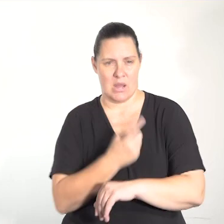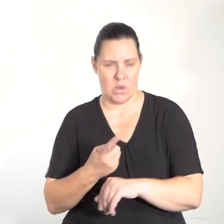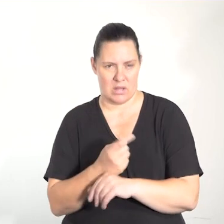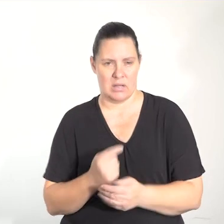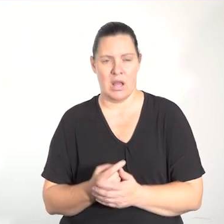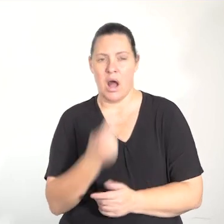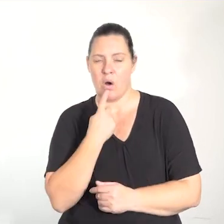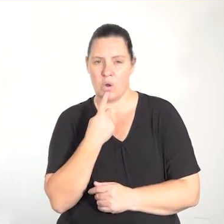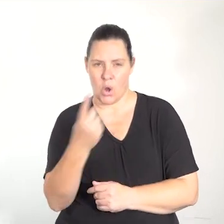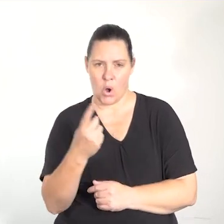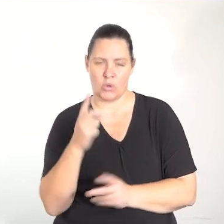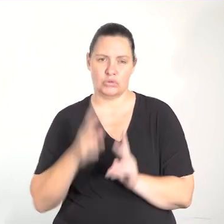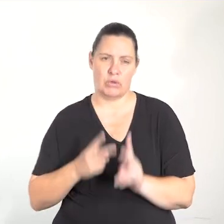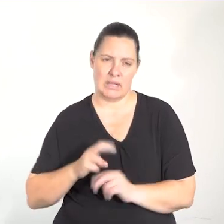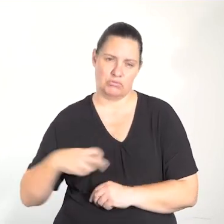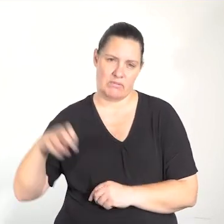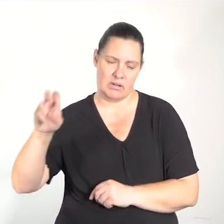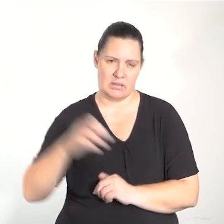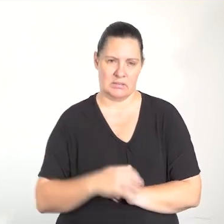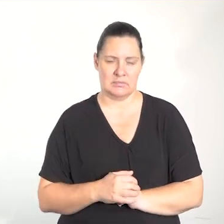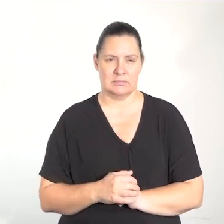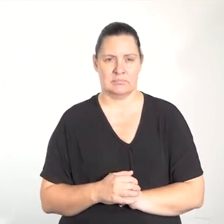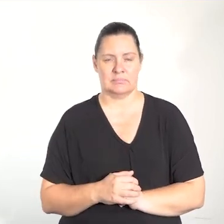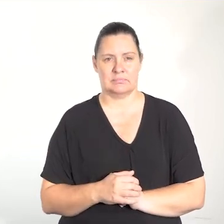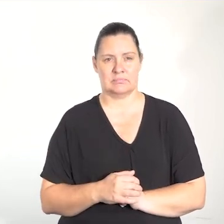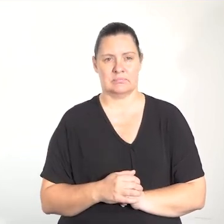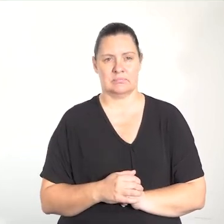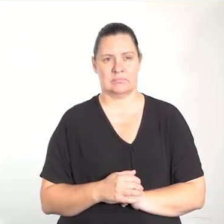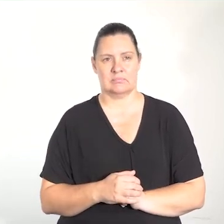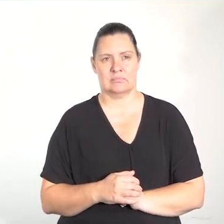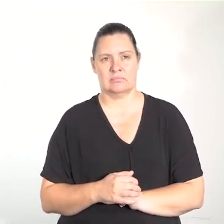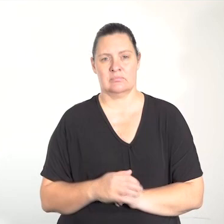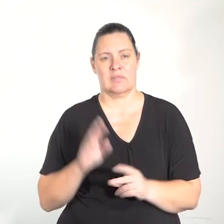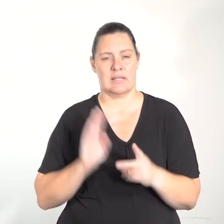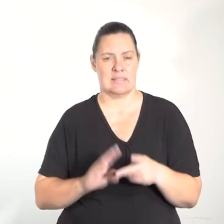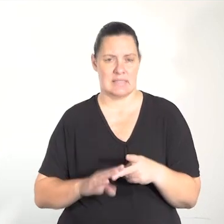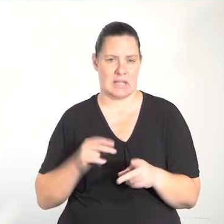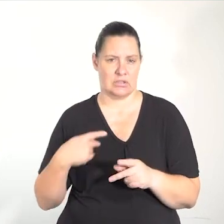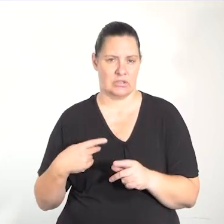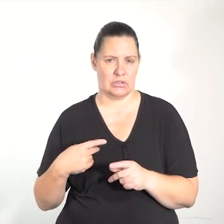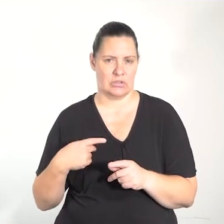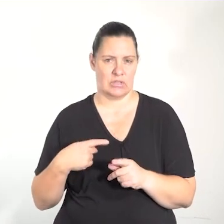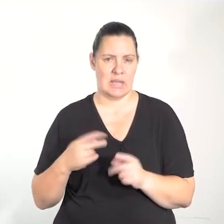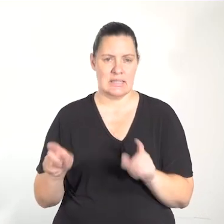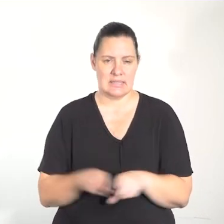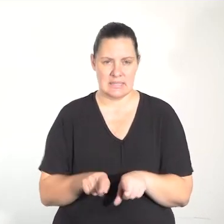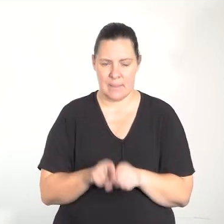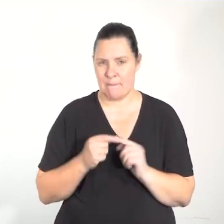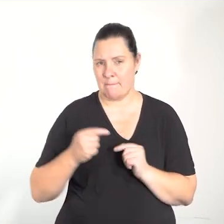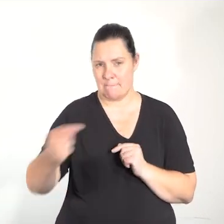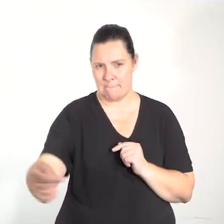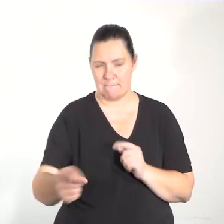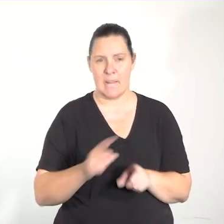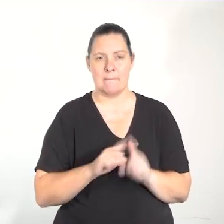hour. How long did this train travel? Now, it's a second train, the same distance,